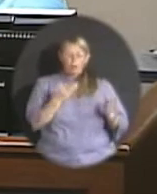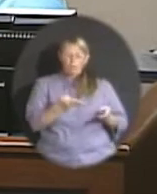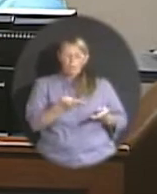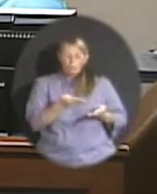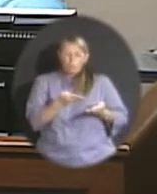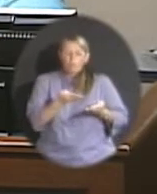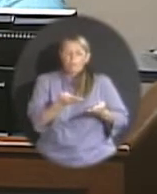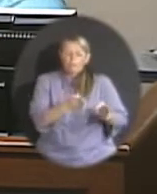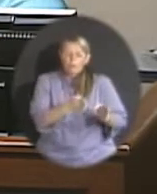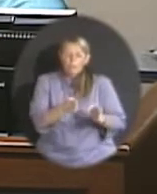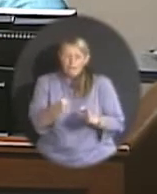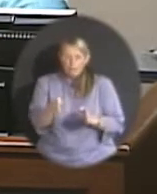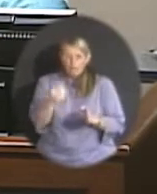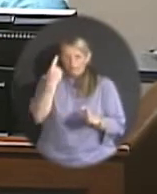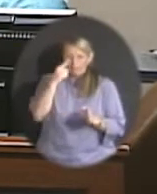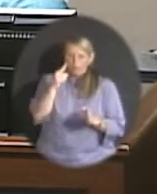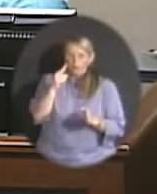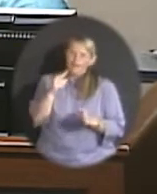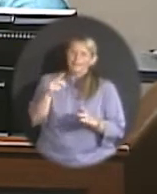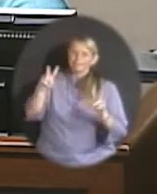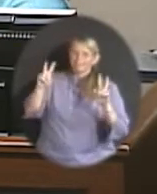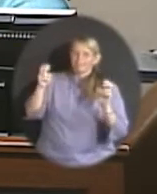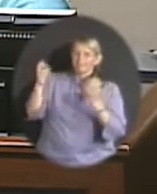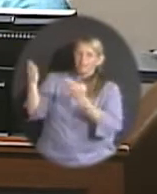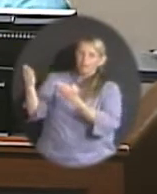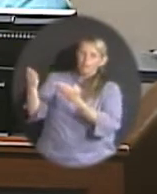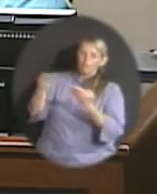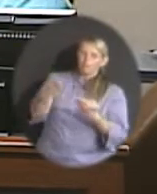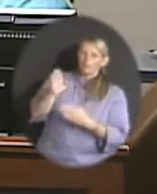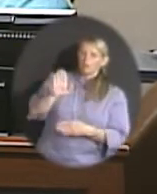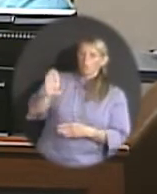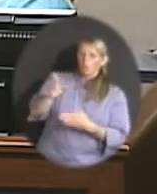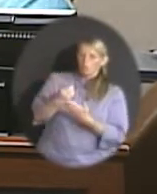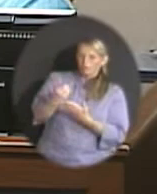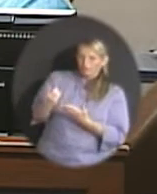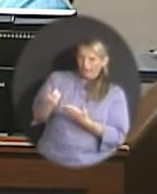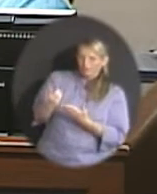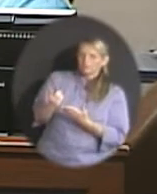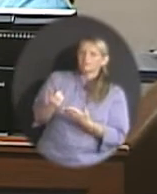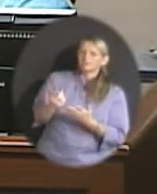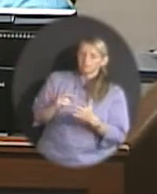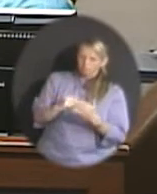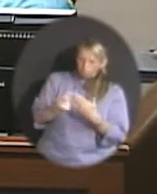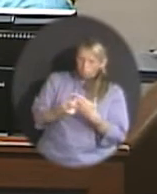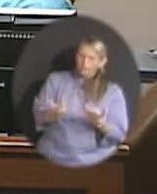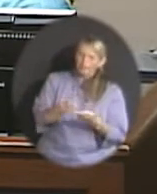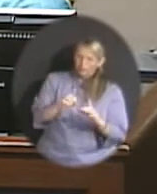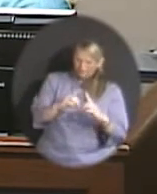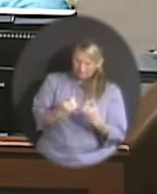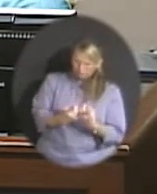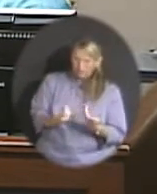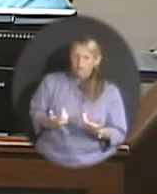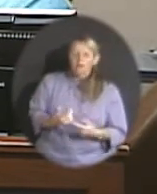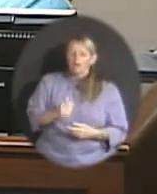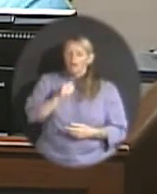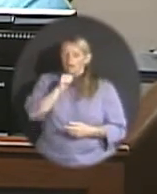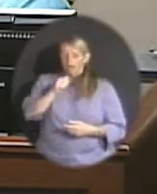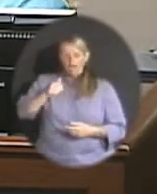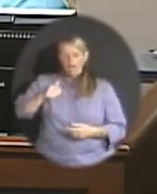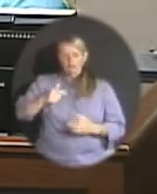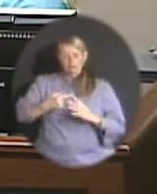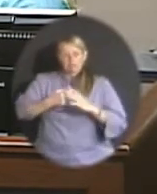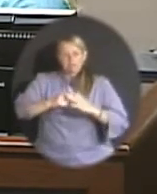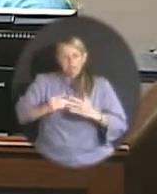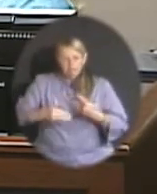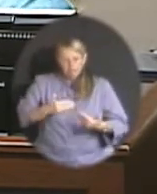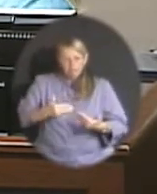device implementation in the district. Now, we're not quite there yet. There's some administrative bring my decisions. iPad to the